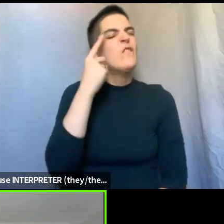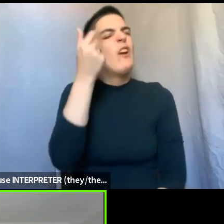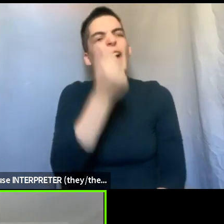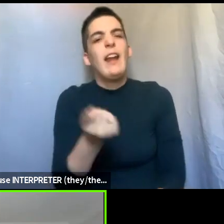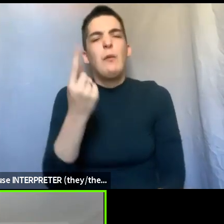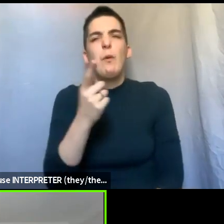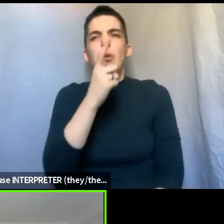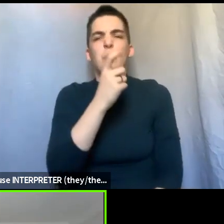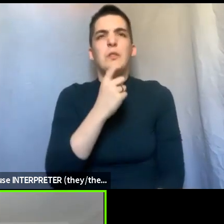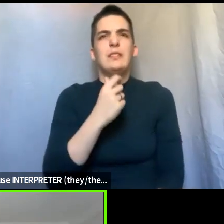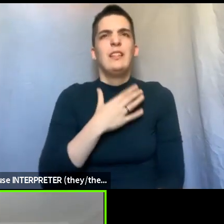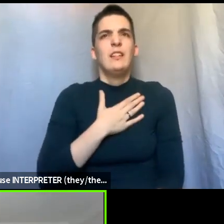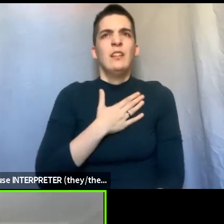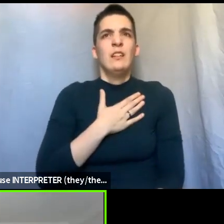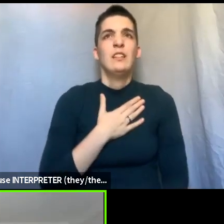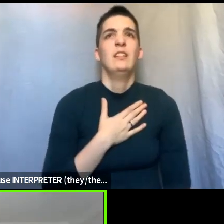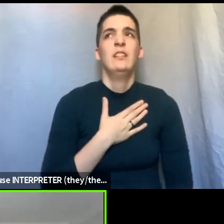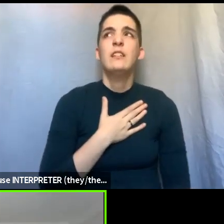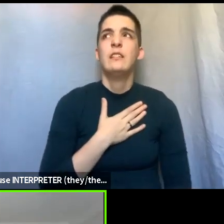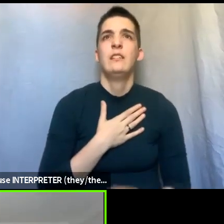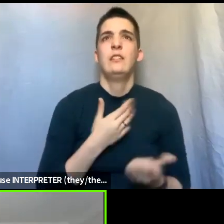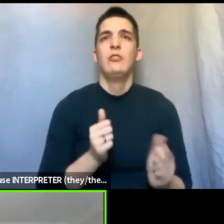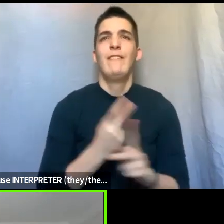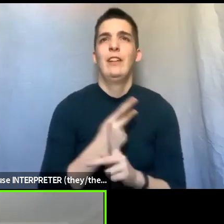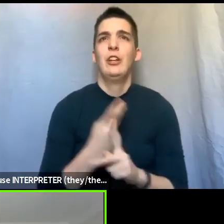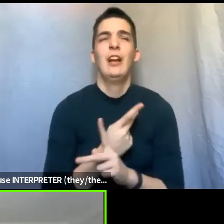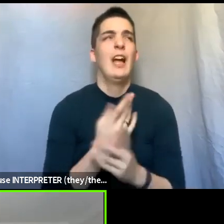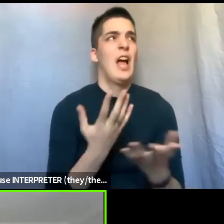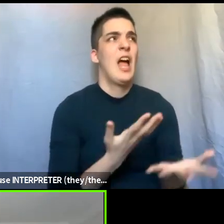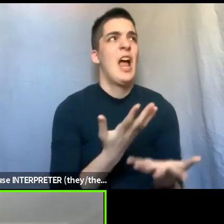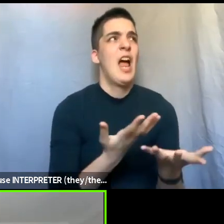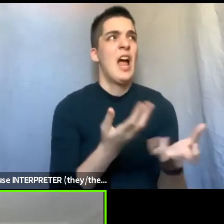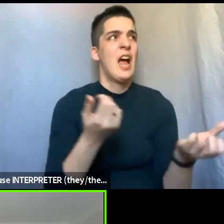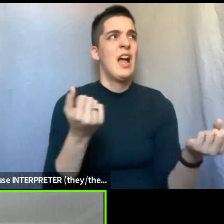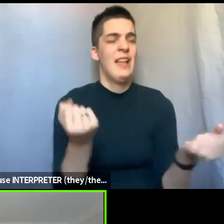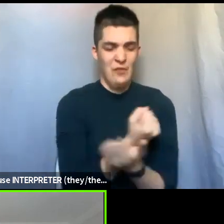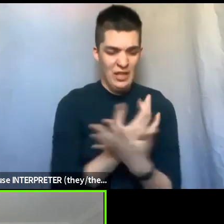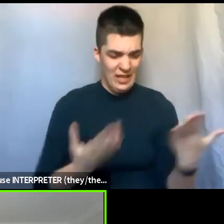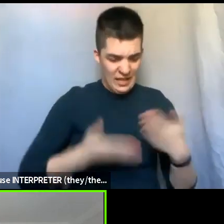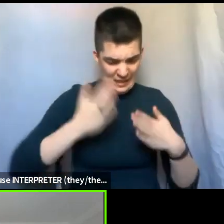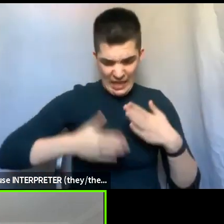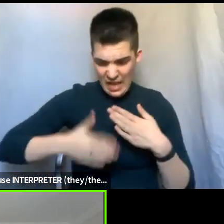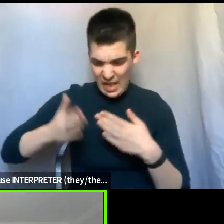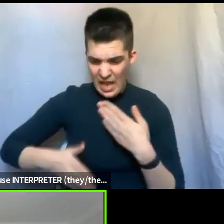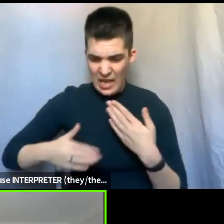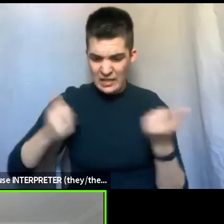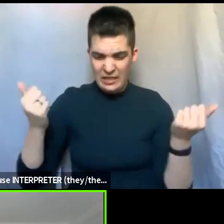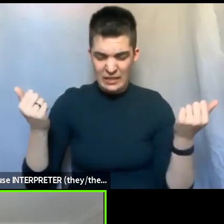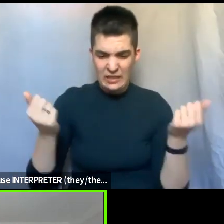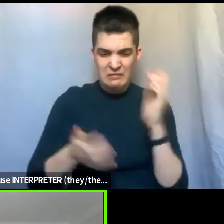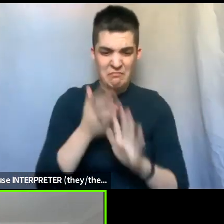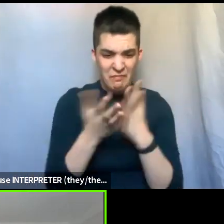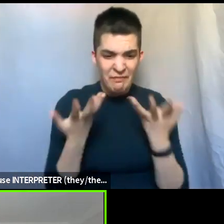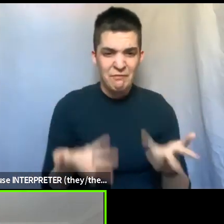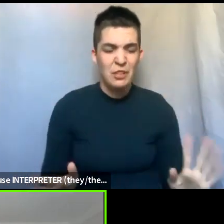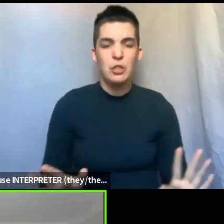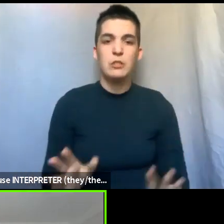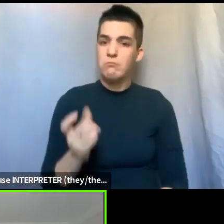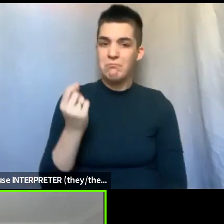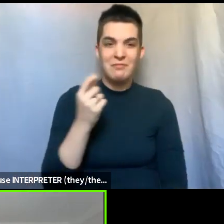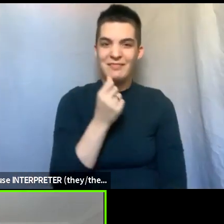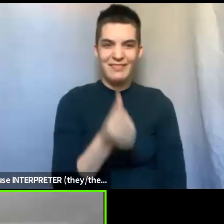despairing at the moment that it's all over, I just as one who has experienced it before, I can tell you it is not